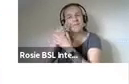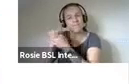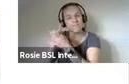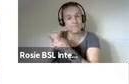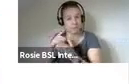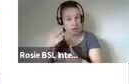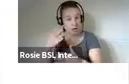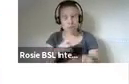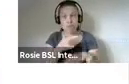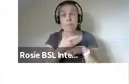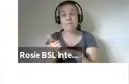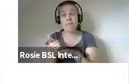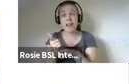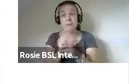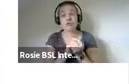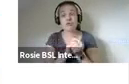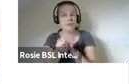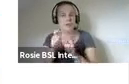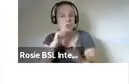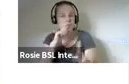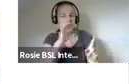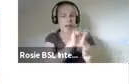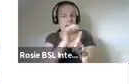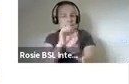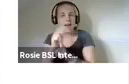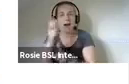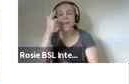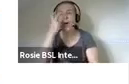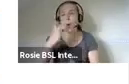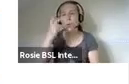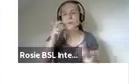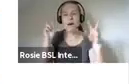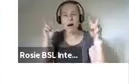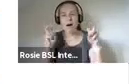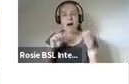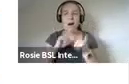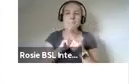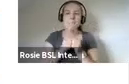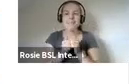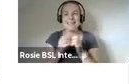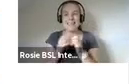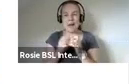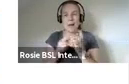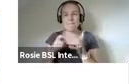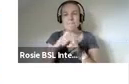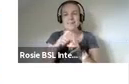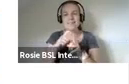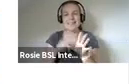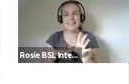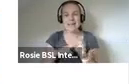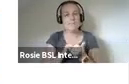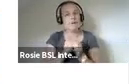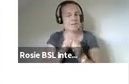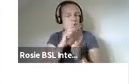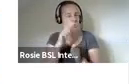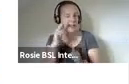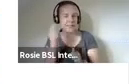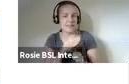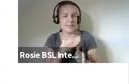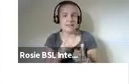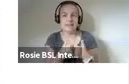the transition film, are these older buddies that are assisting the younger buddies. Okay.